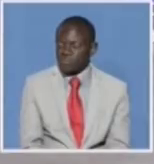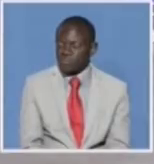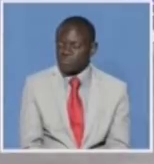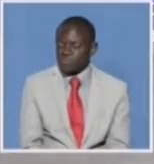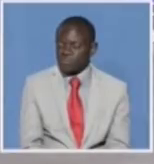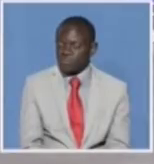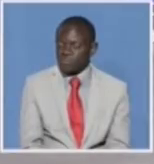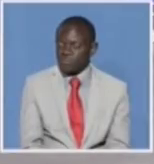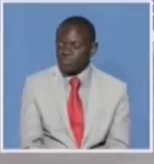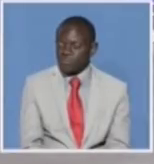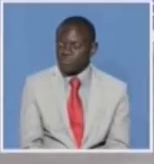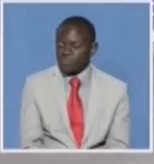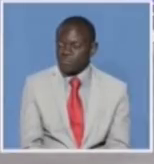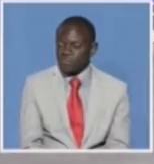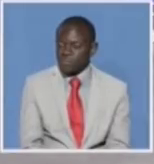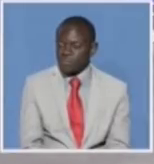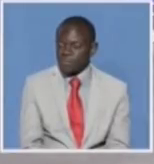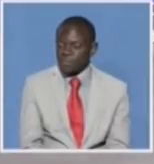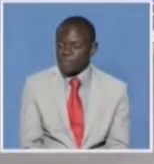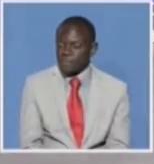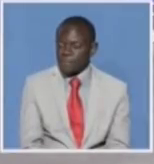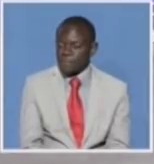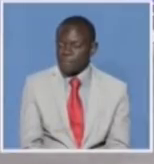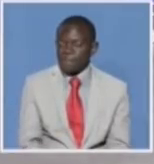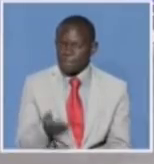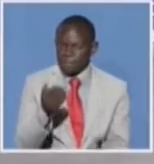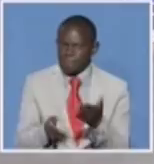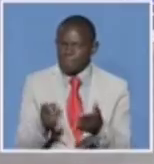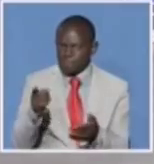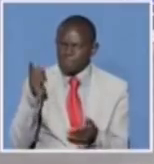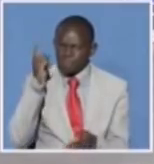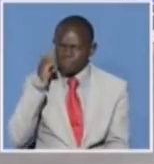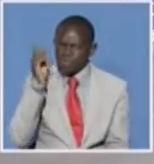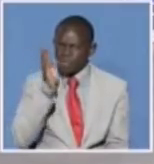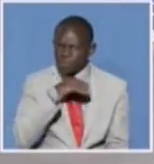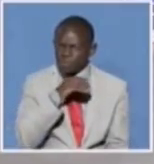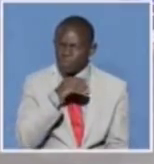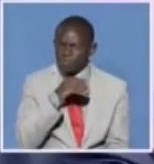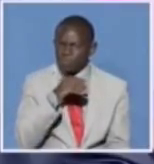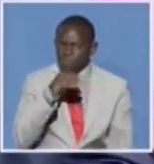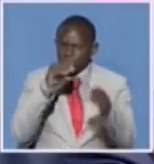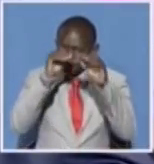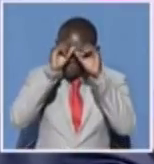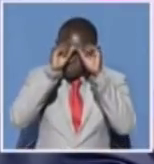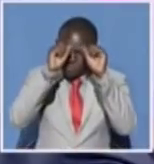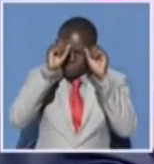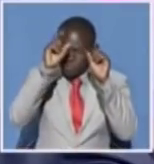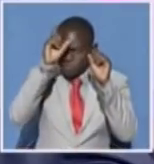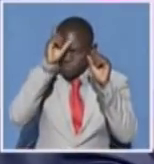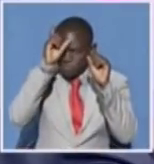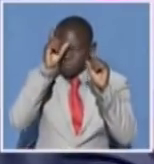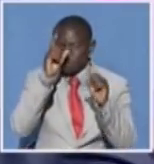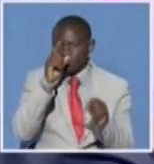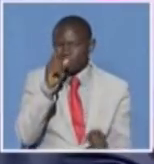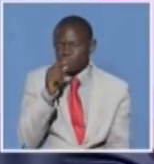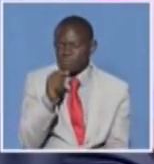more. You will not, and in fact you have heard, His Excellency the President, Mr. Edgar Chagwarungu, refer to this